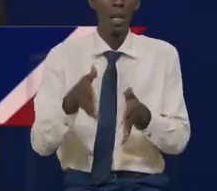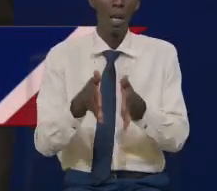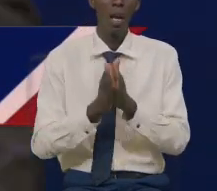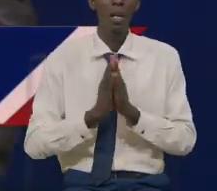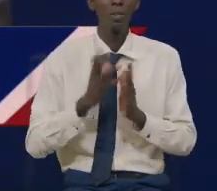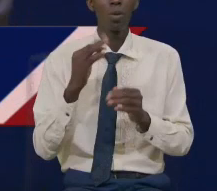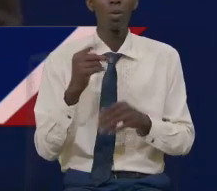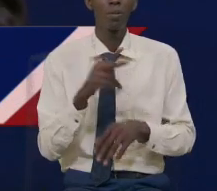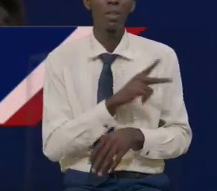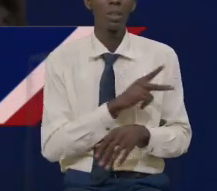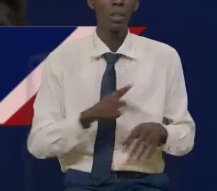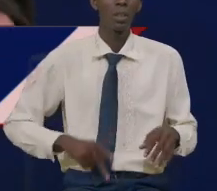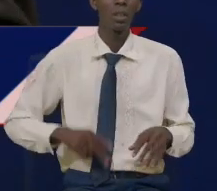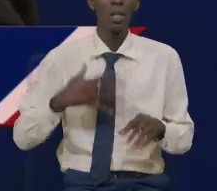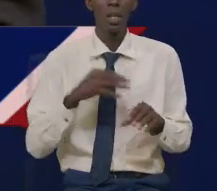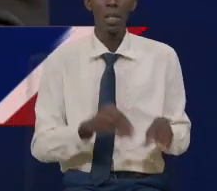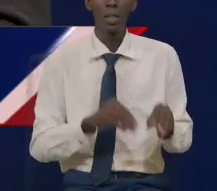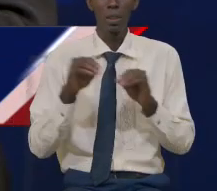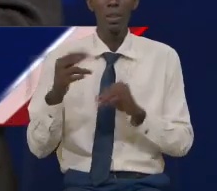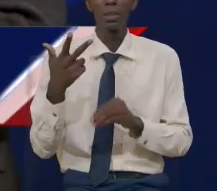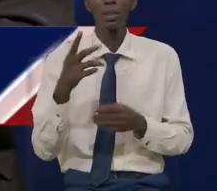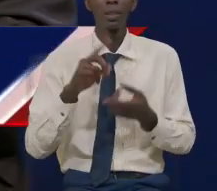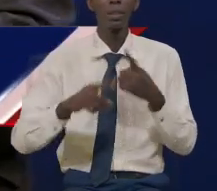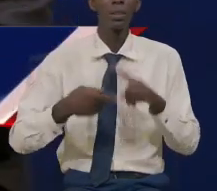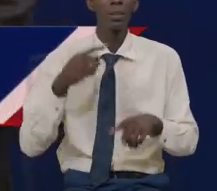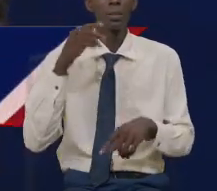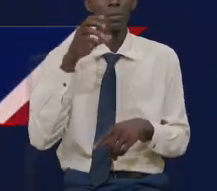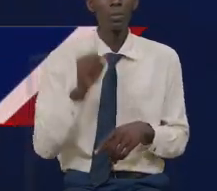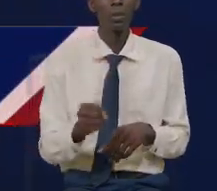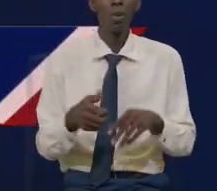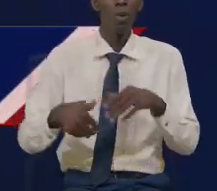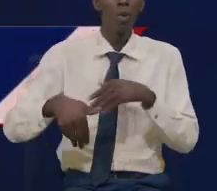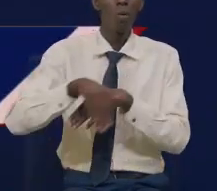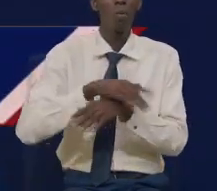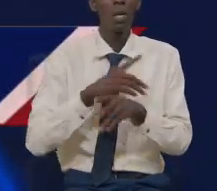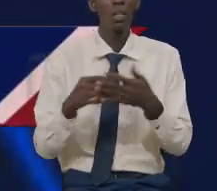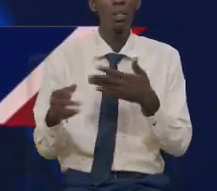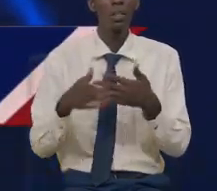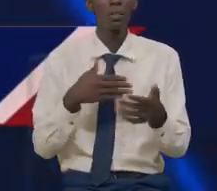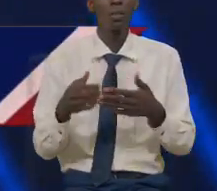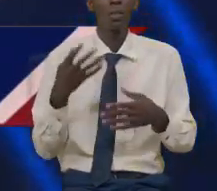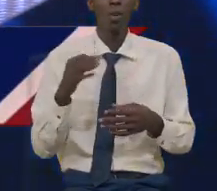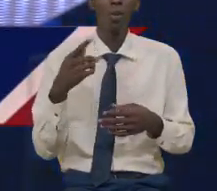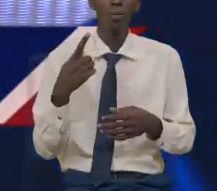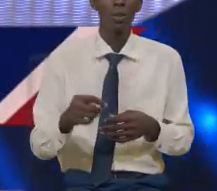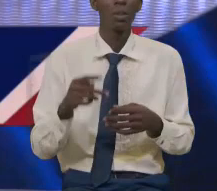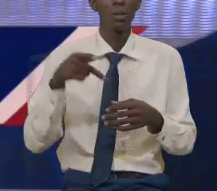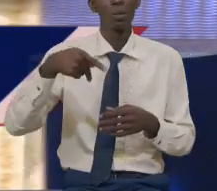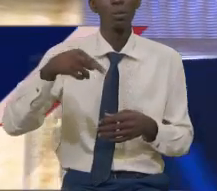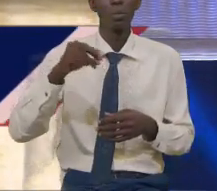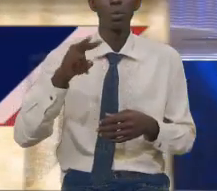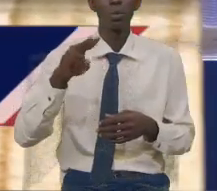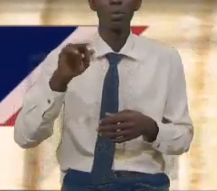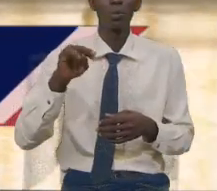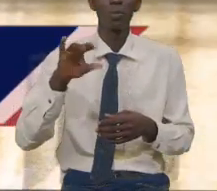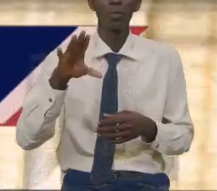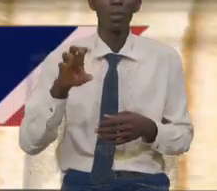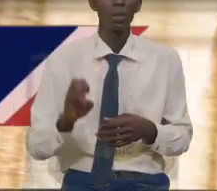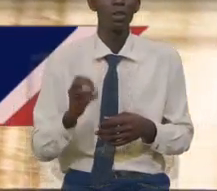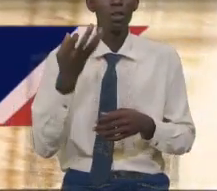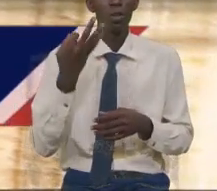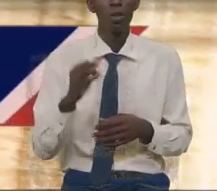the king, and he said, Shadrach, Meshach, and Abednego, over the affairs of the province